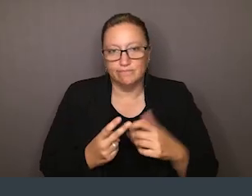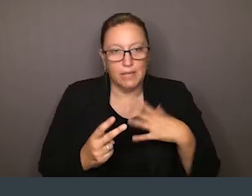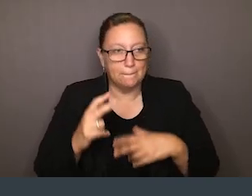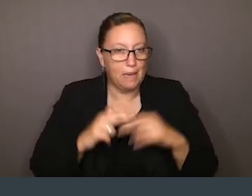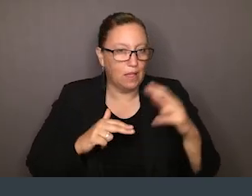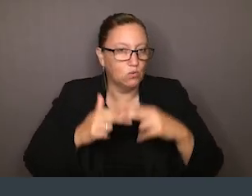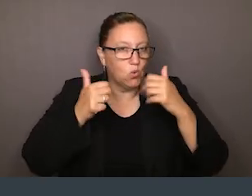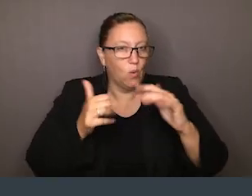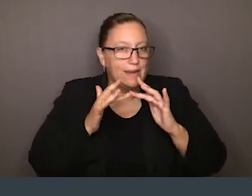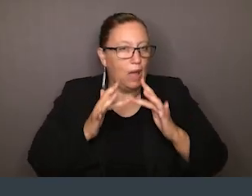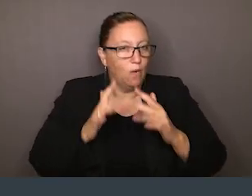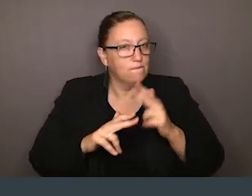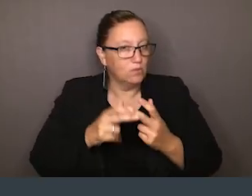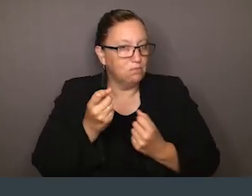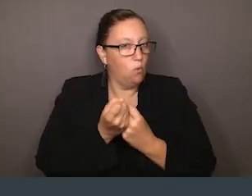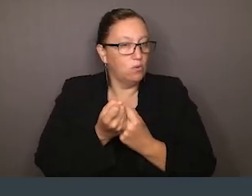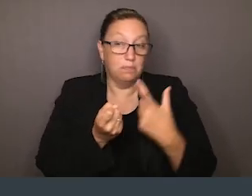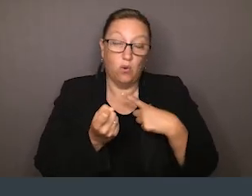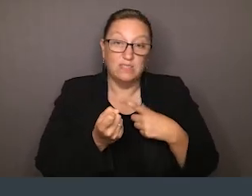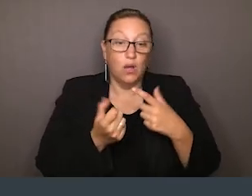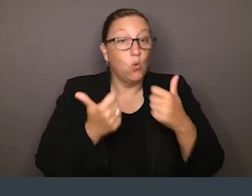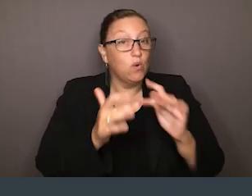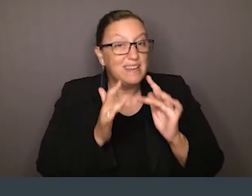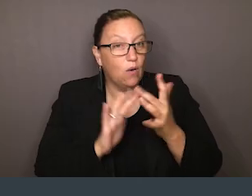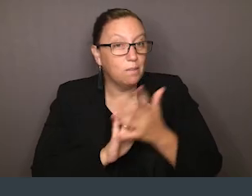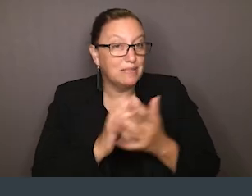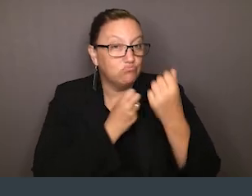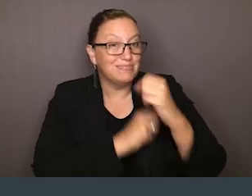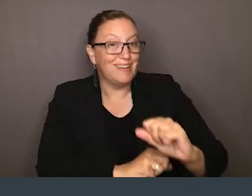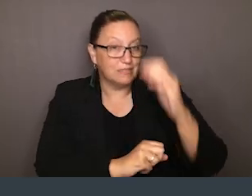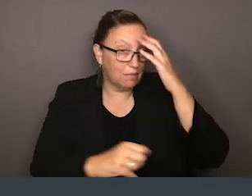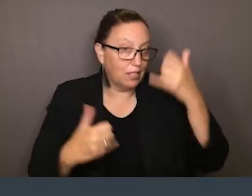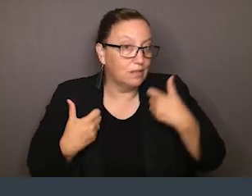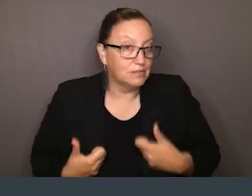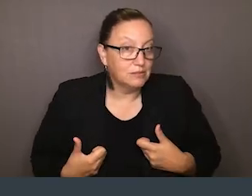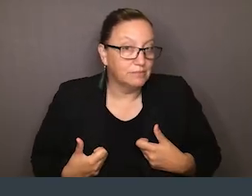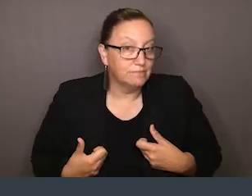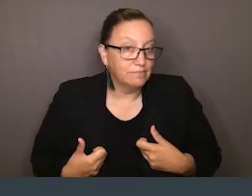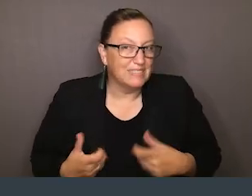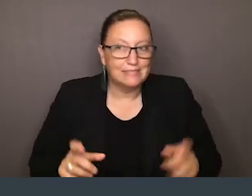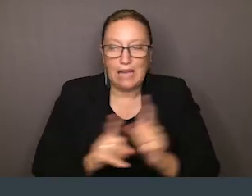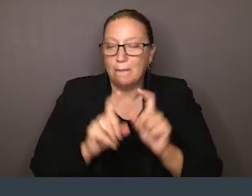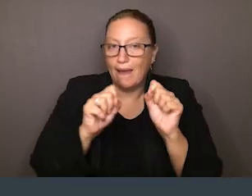to build good networks of support, because we know that these protect against mental illness, as